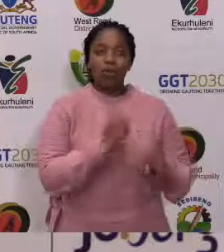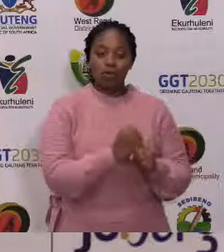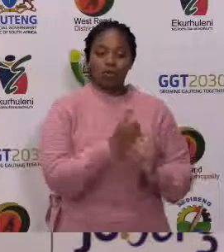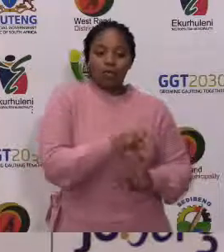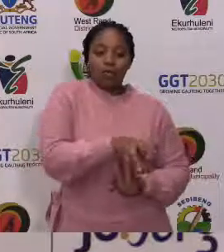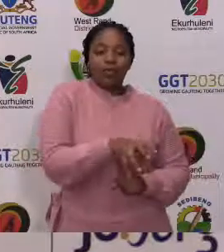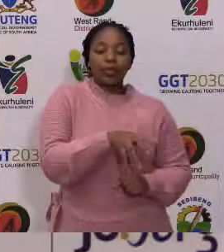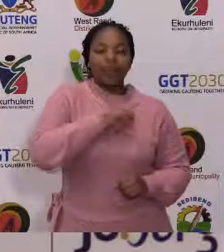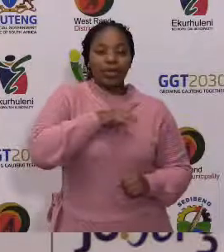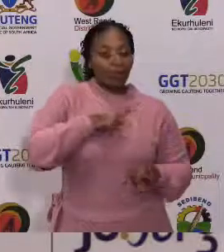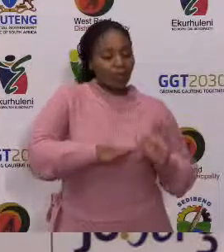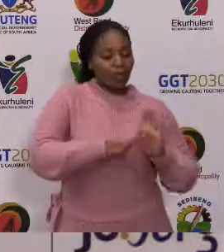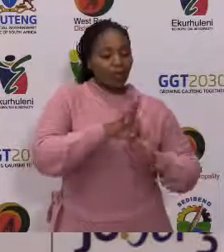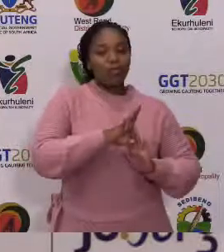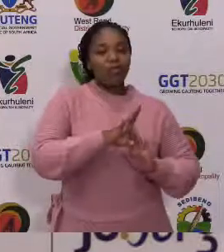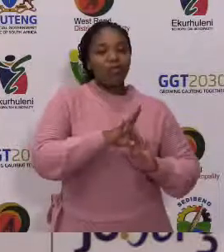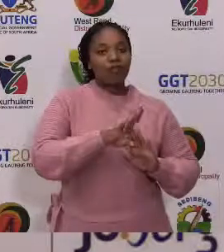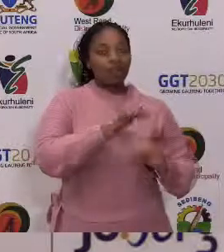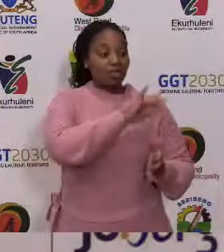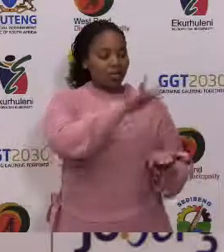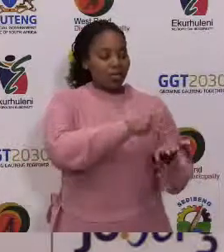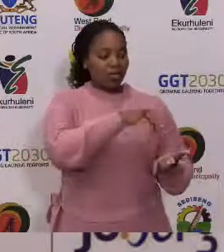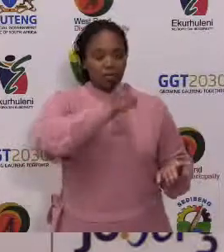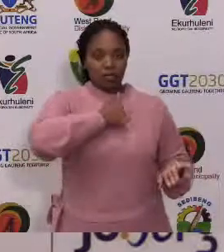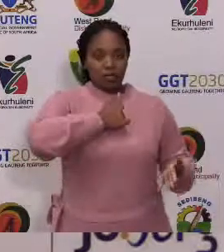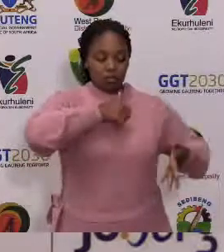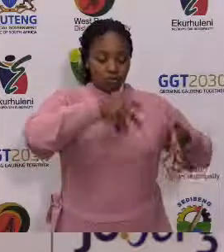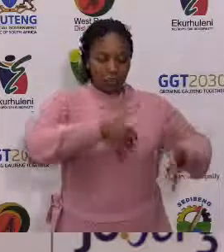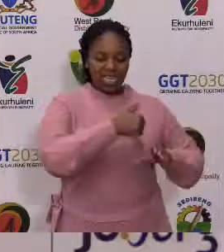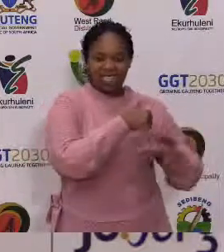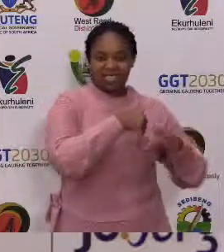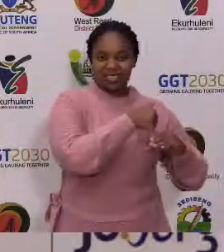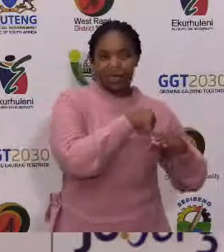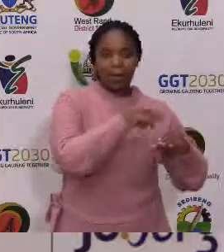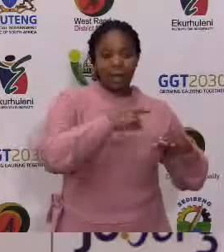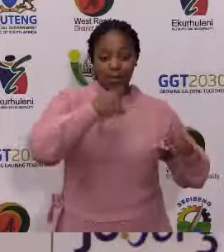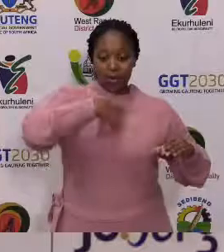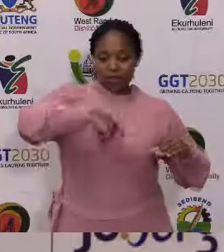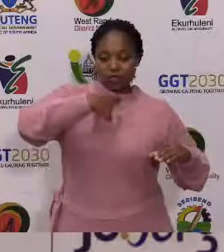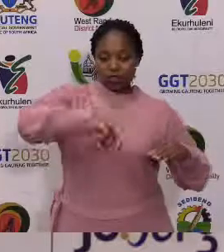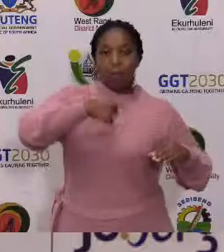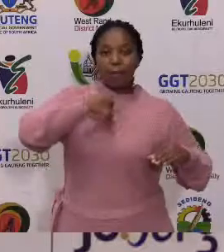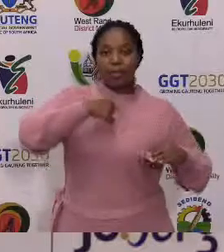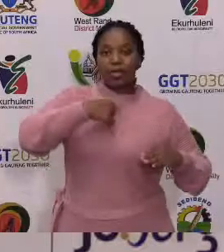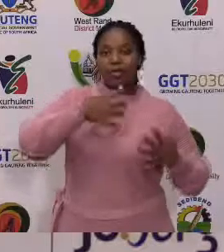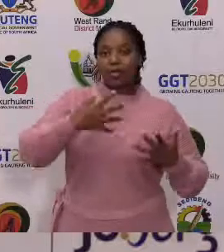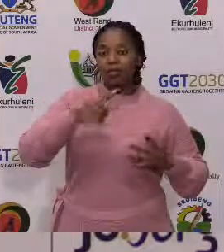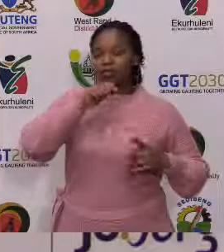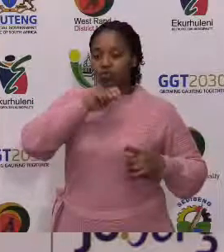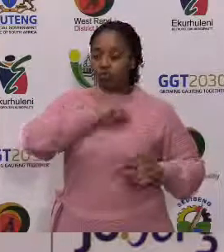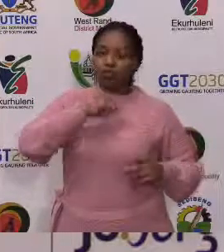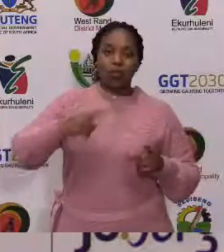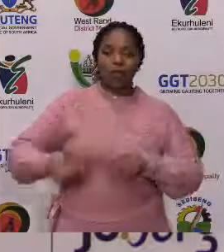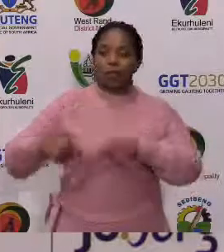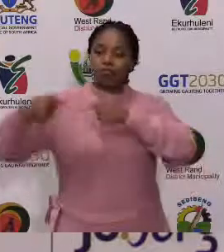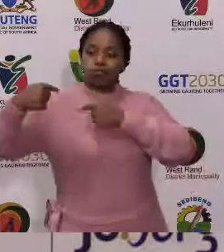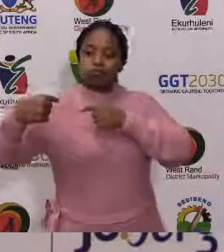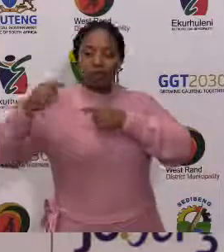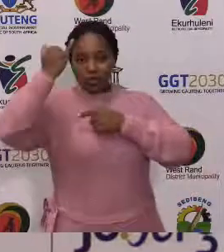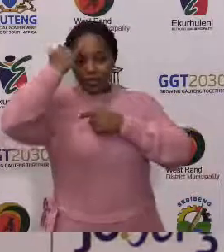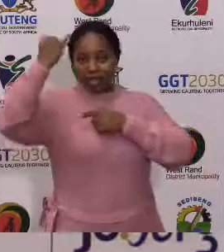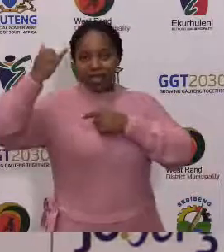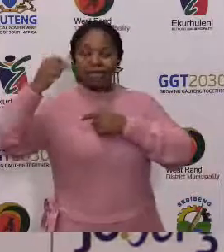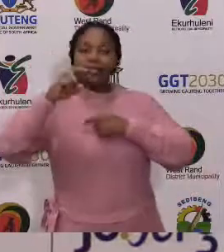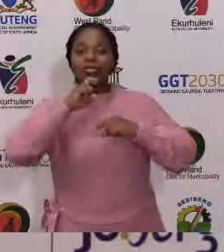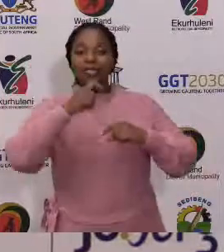improving the situation. But if you are, personally, I'll be very opposed to the idea of turning a